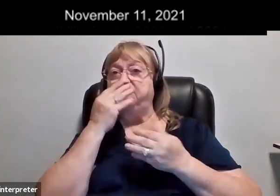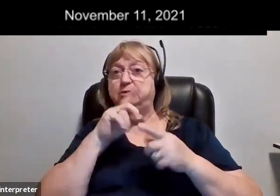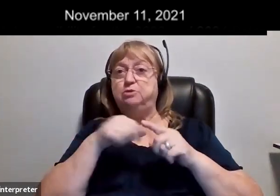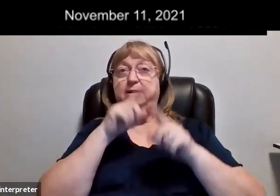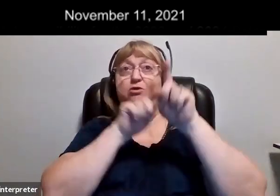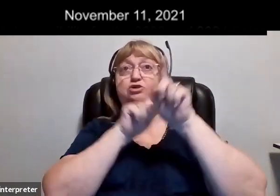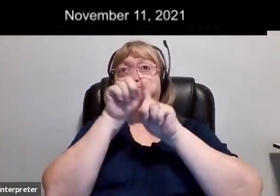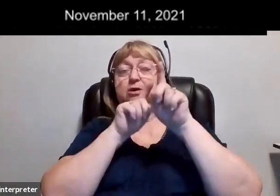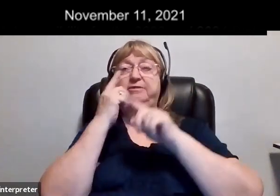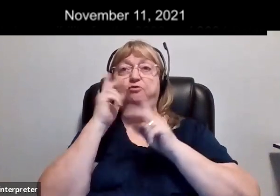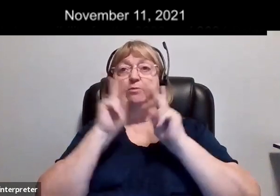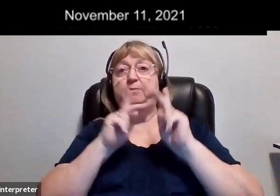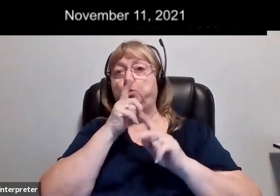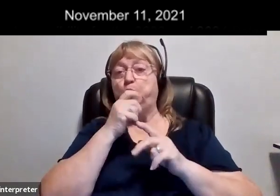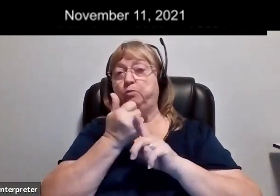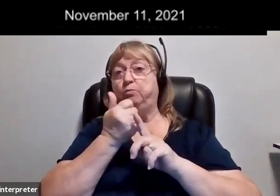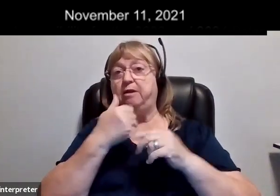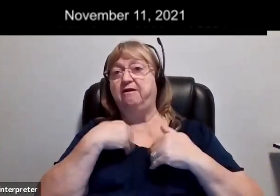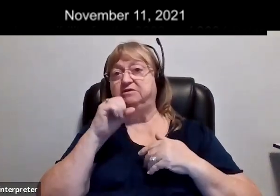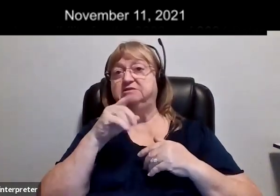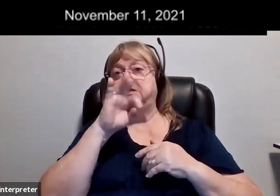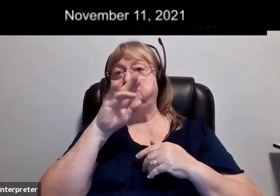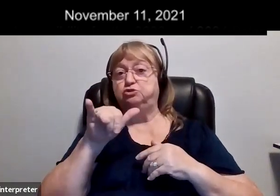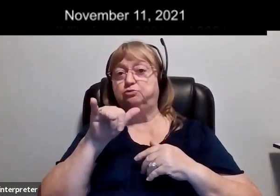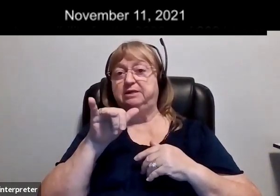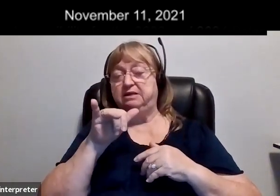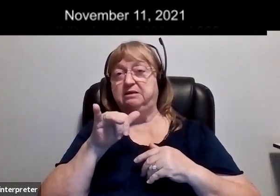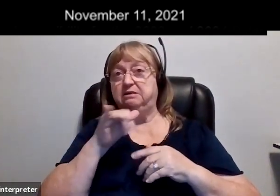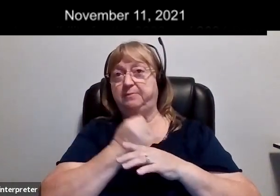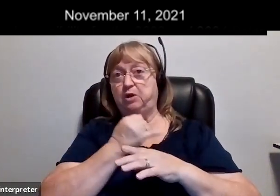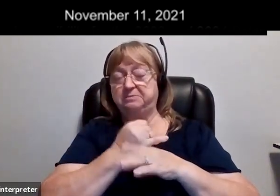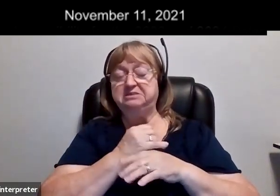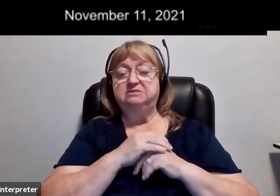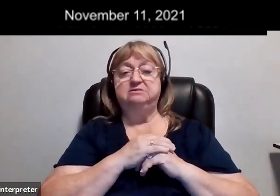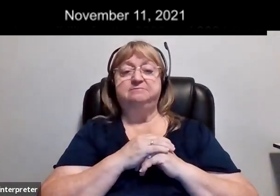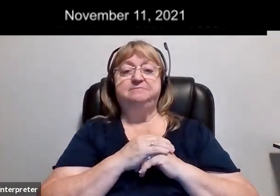astronomy for individuals with sensory difficulties and